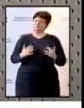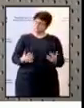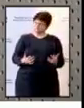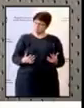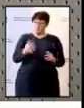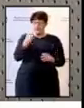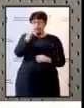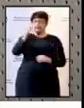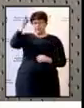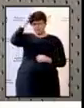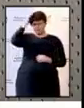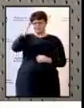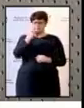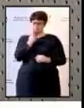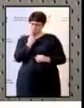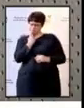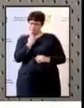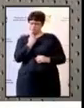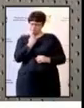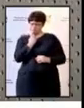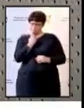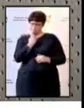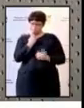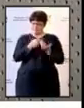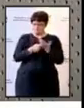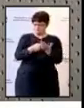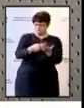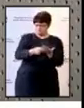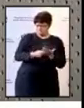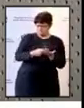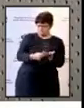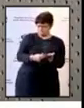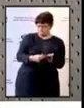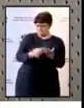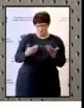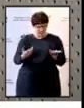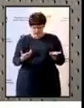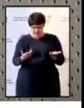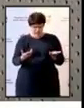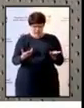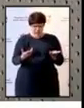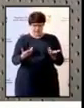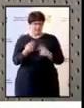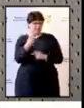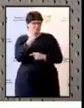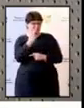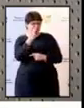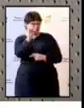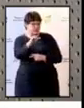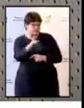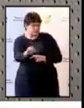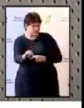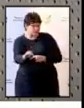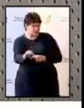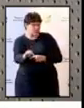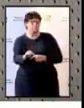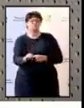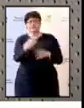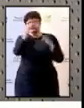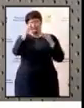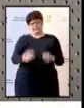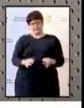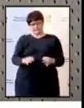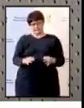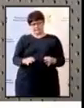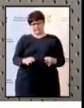then took that into consideration, debated the matter, looked at it, and decided